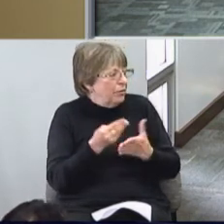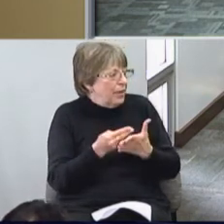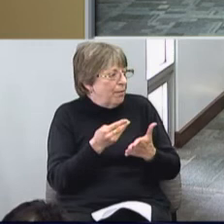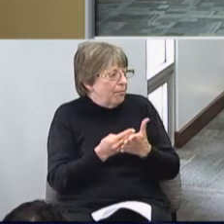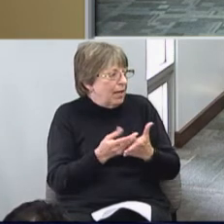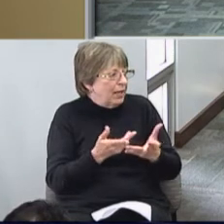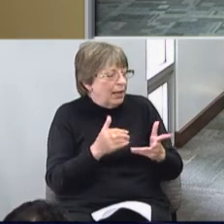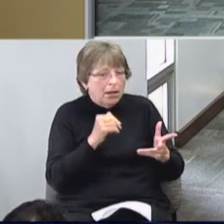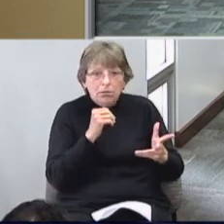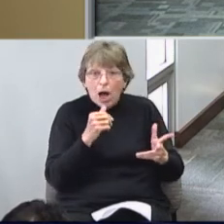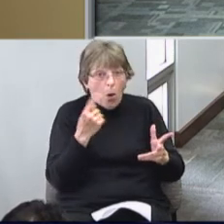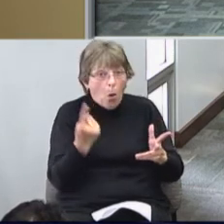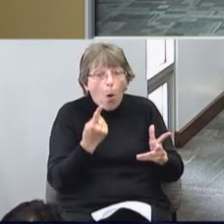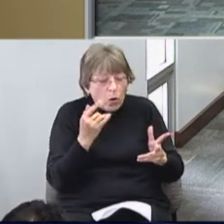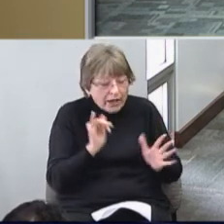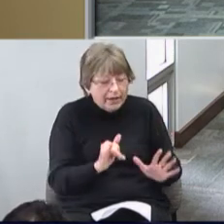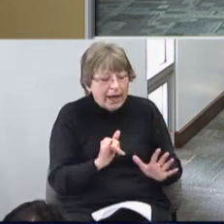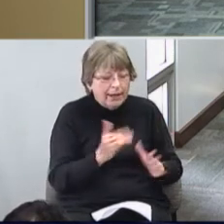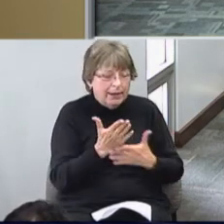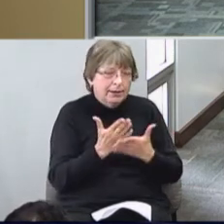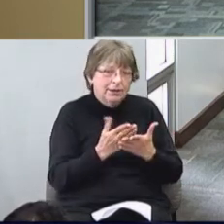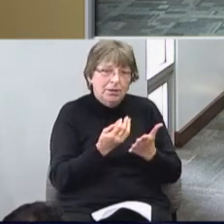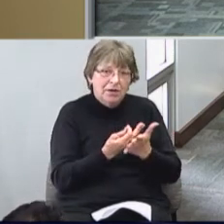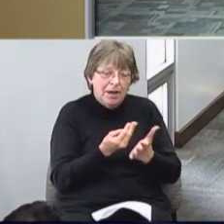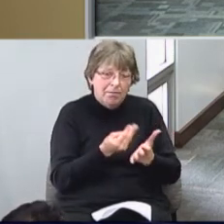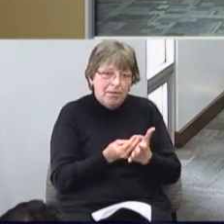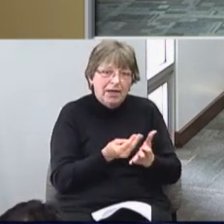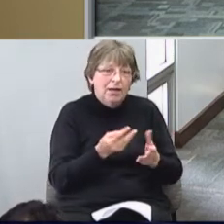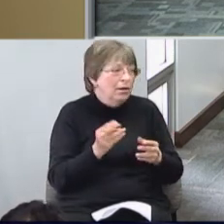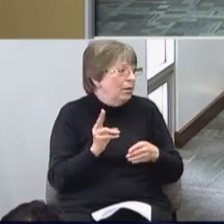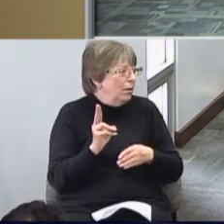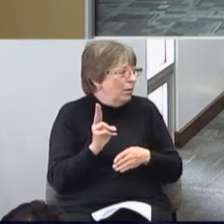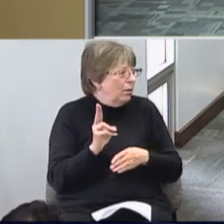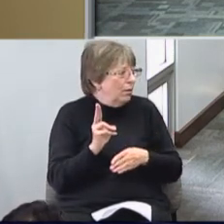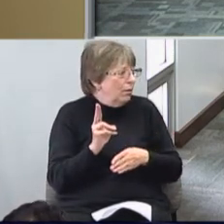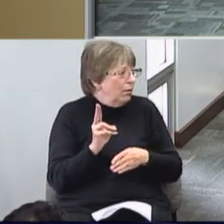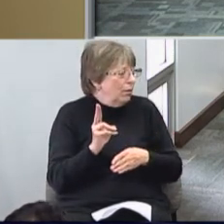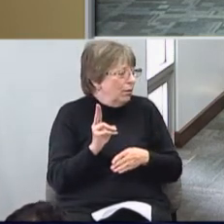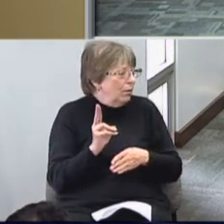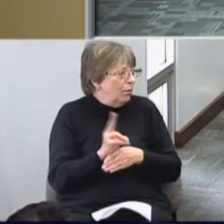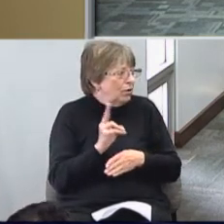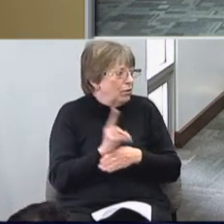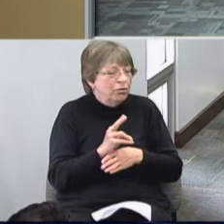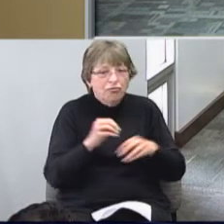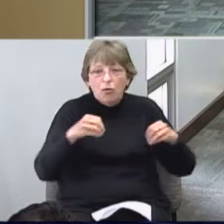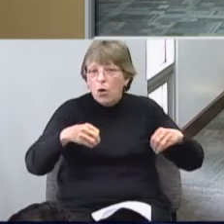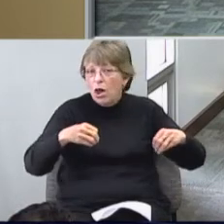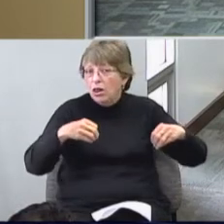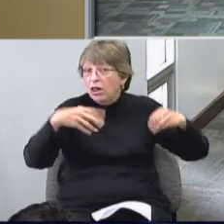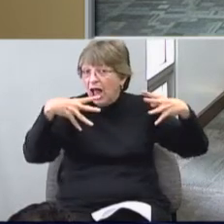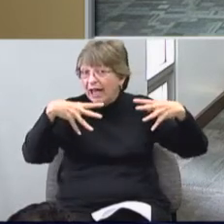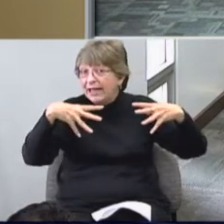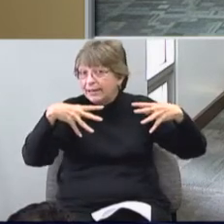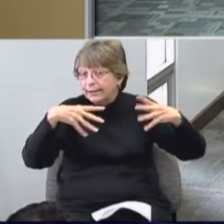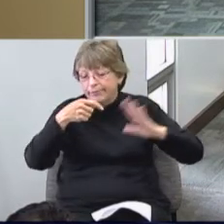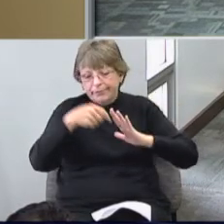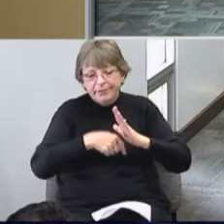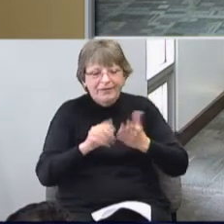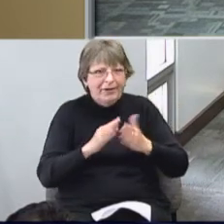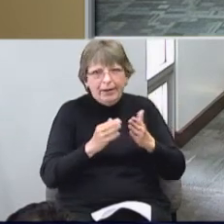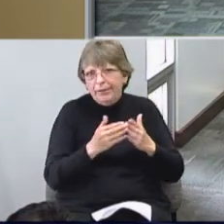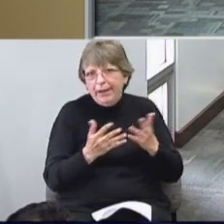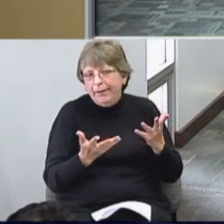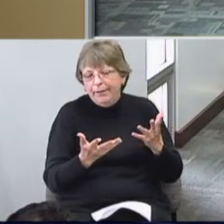not exclusively. Some of those funds were used for entertainment lights in the downtown, and I'm not sure what all,